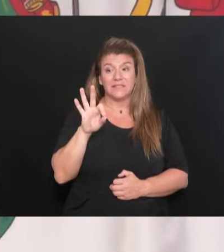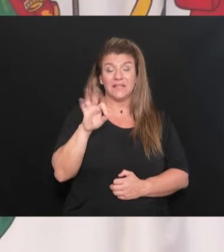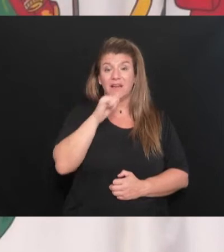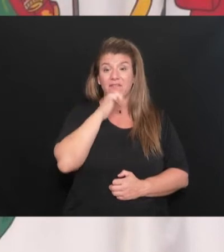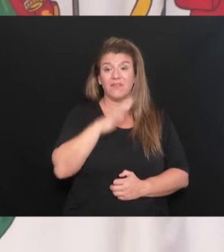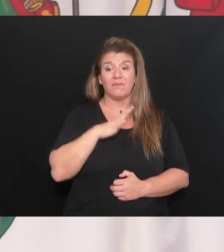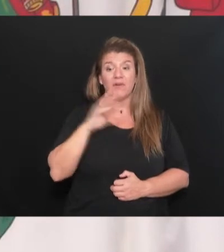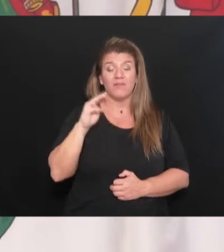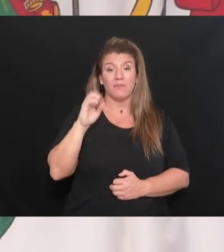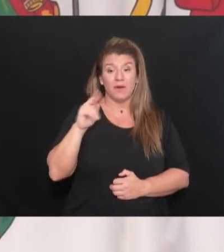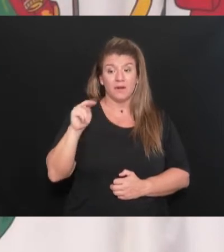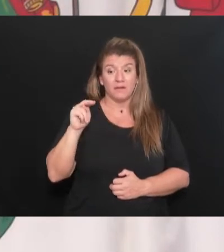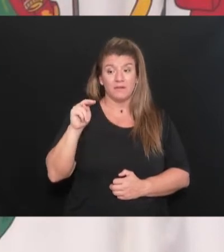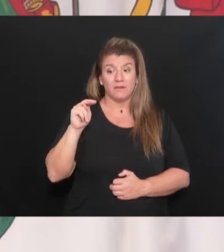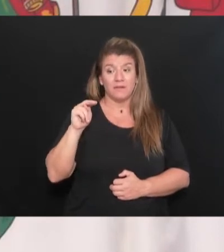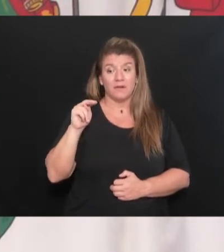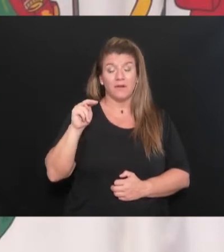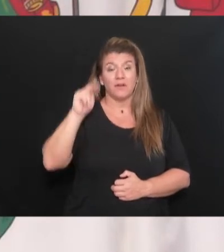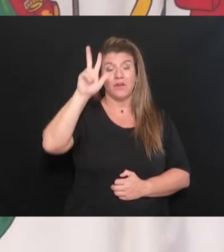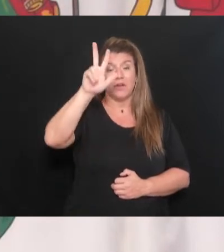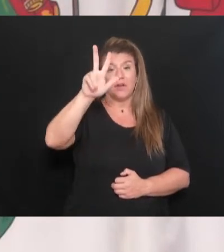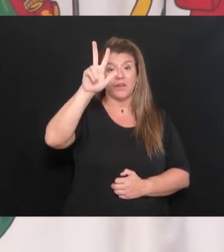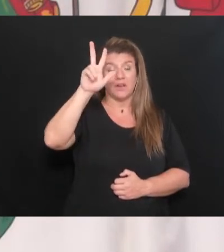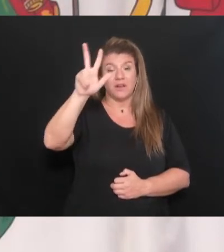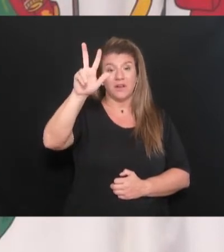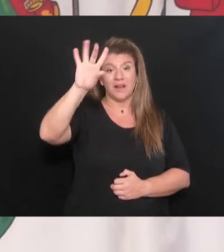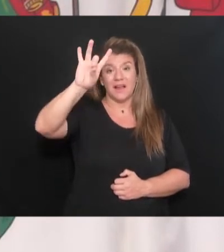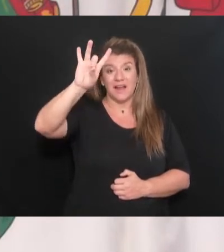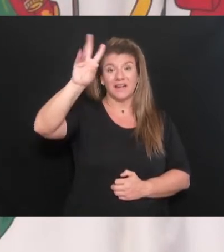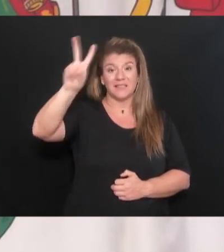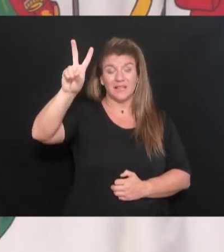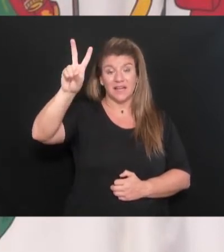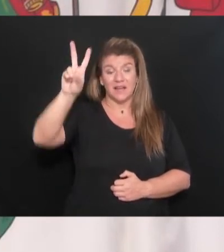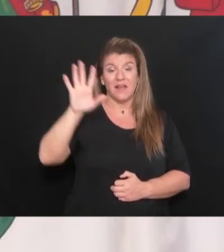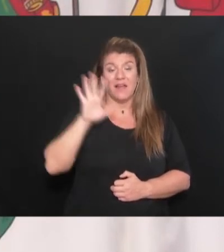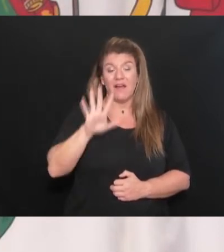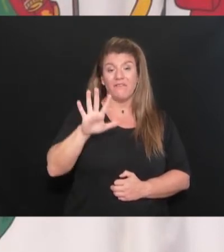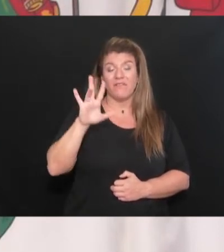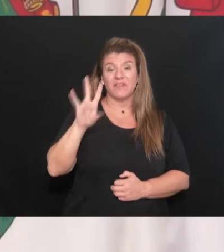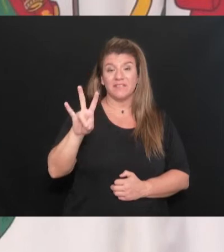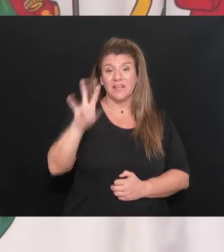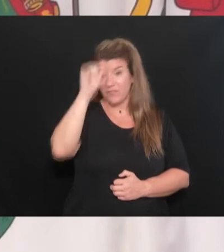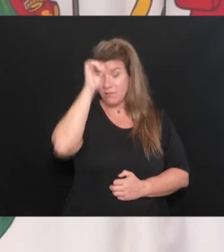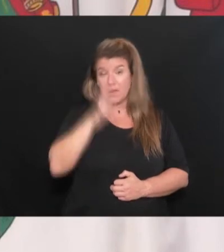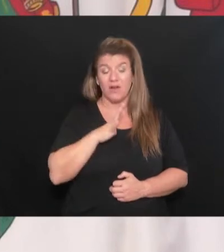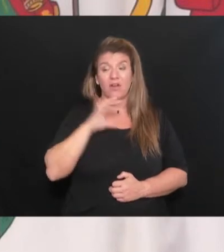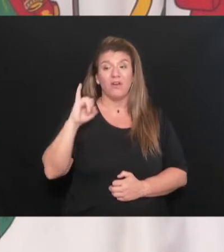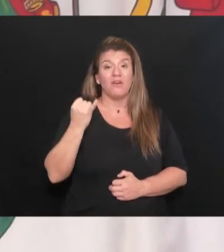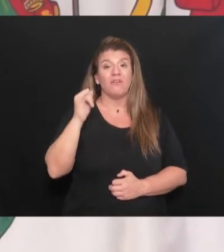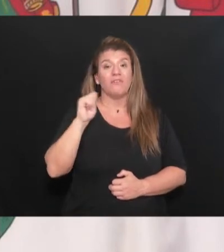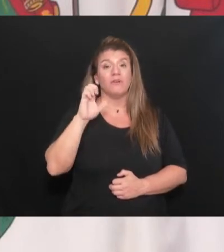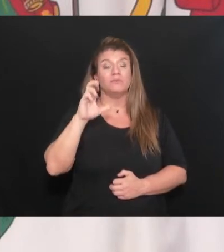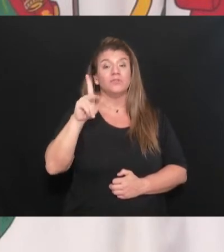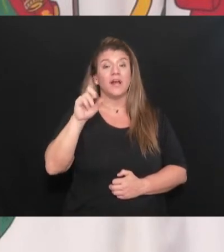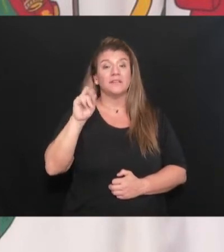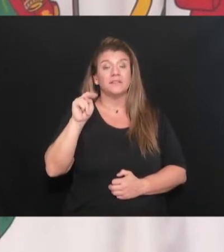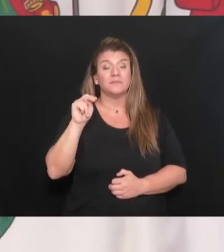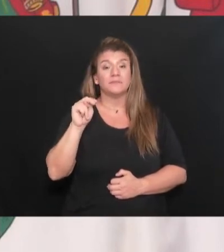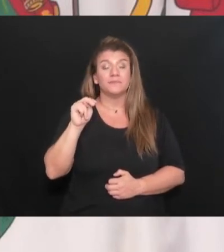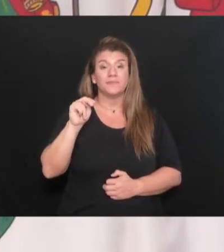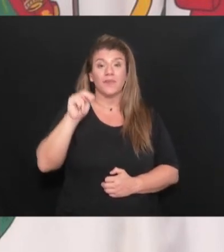from Monongahela County. Our 3,382nd death, a 57-year-old male from Jackson County.